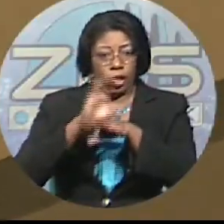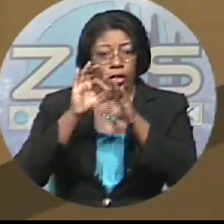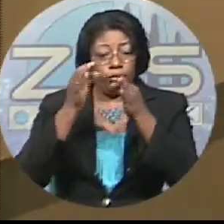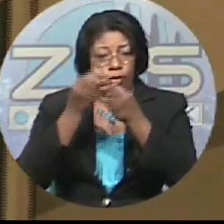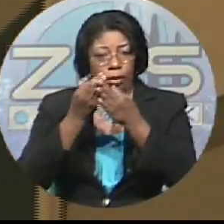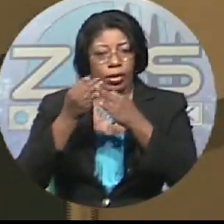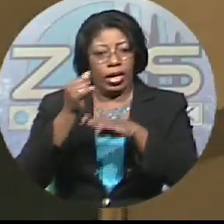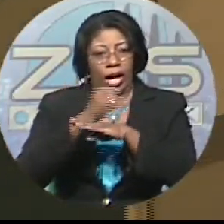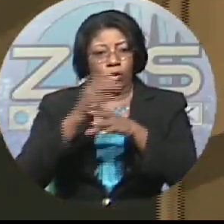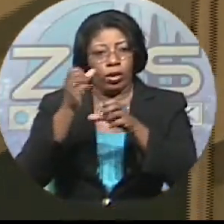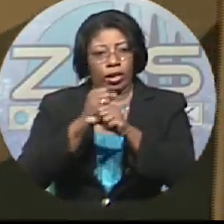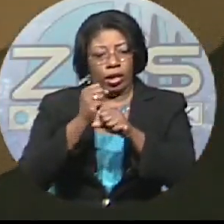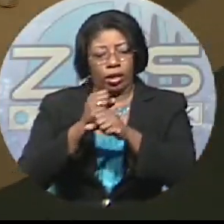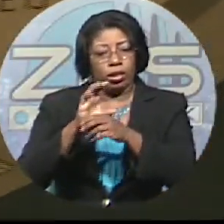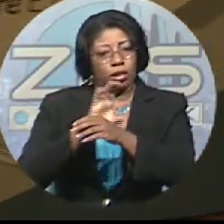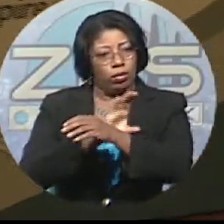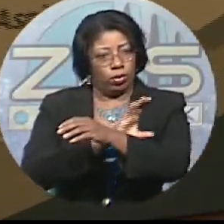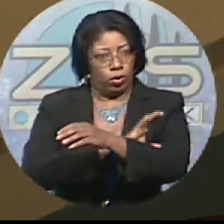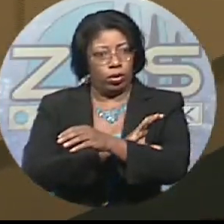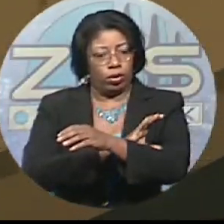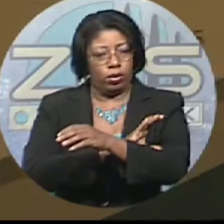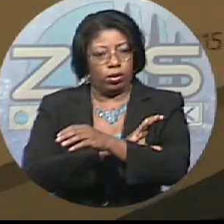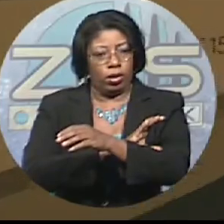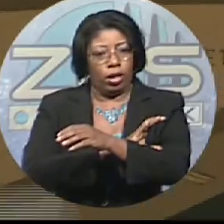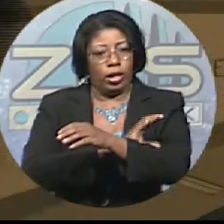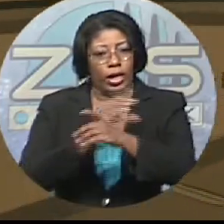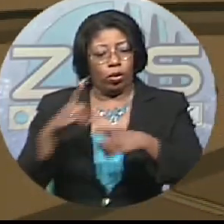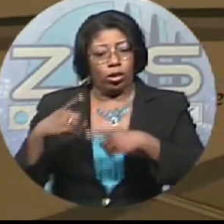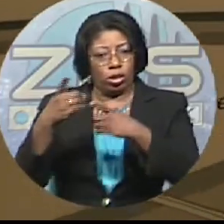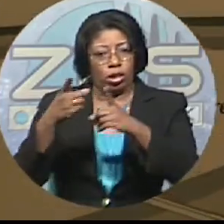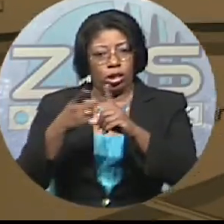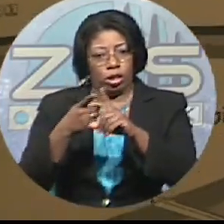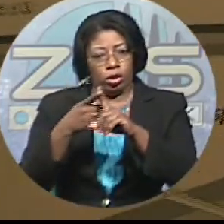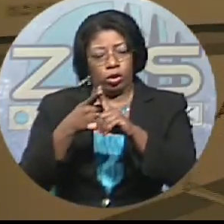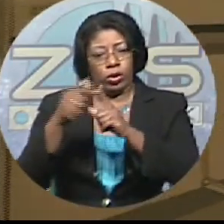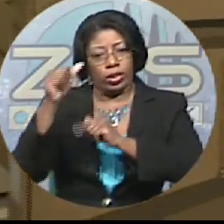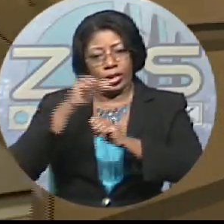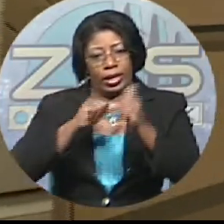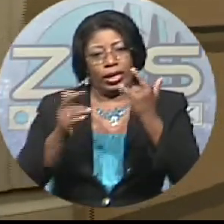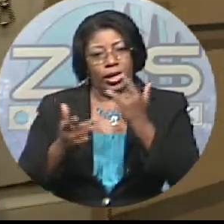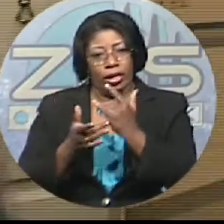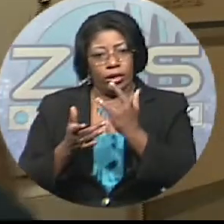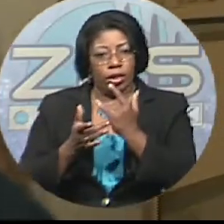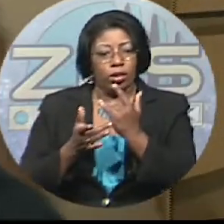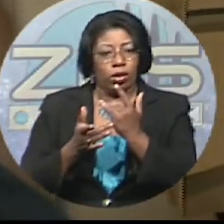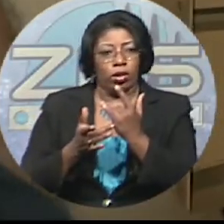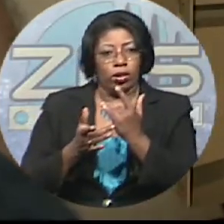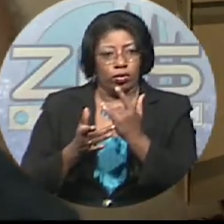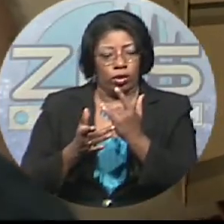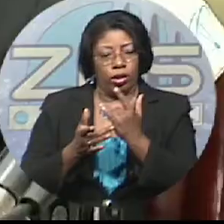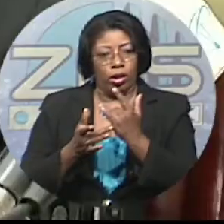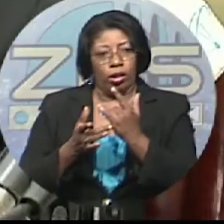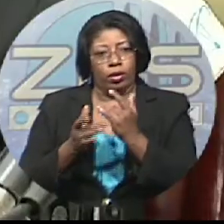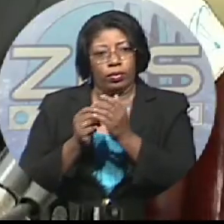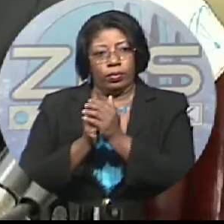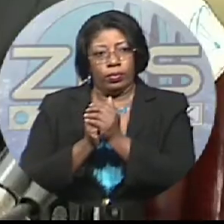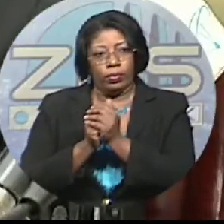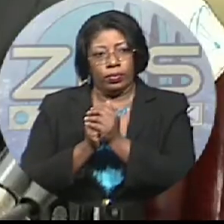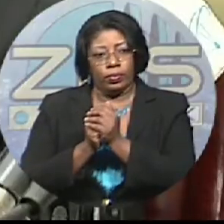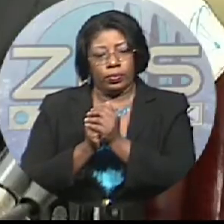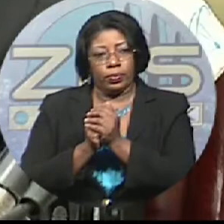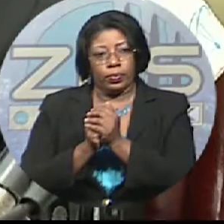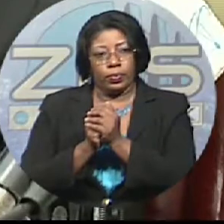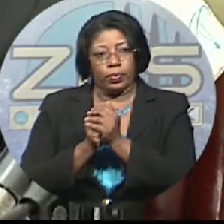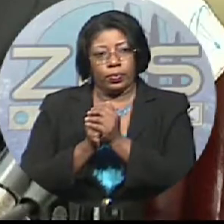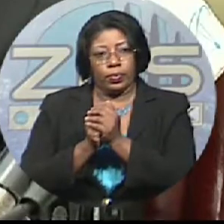the computers that were donated through the prompting of Minister of Education, Science and Technology, the Honorable Jerome Fitzgerald. In order for our